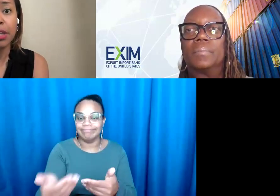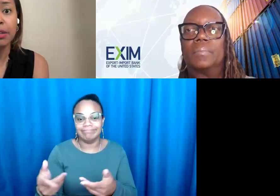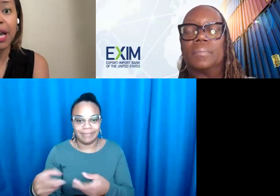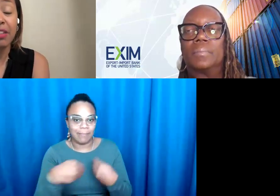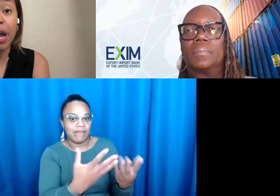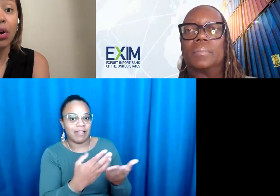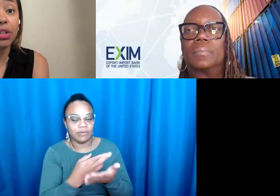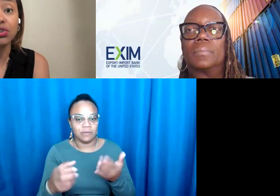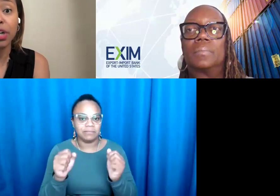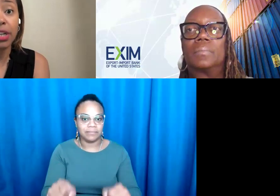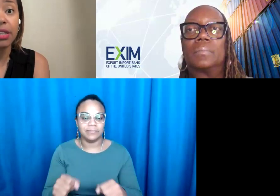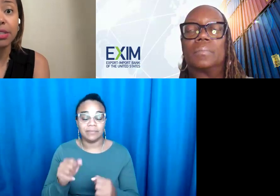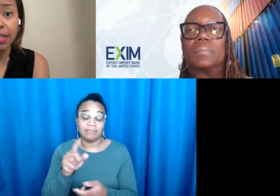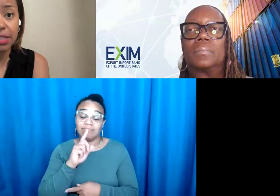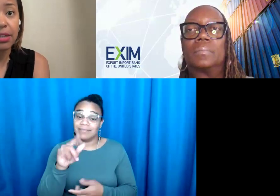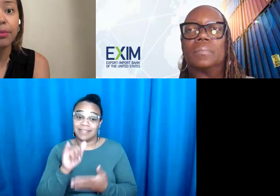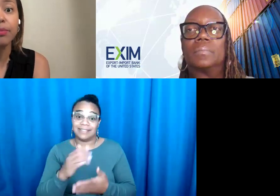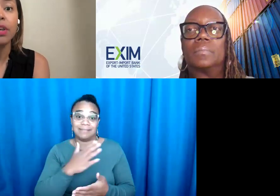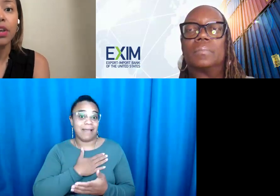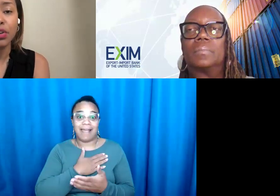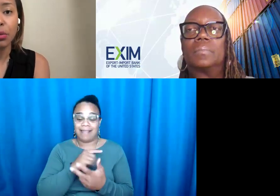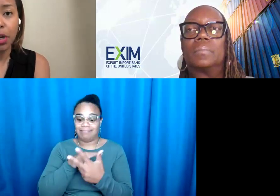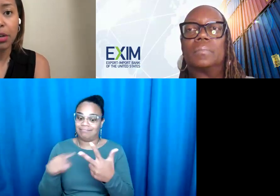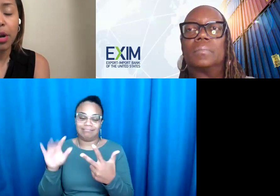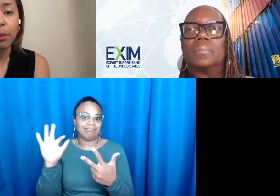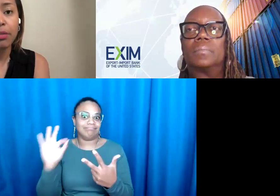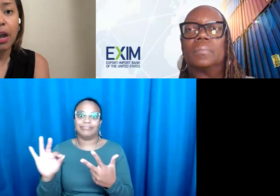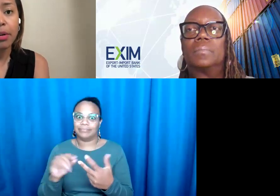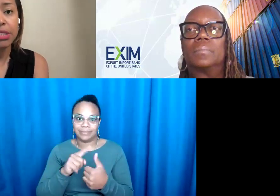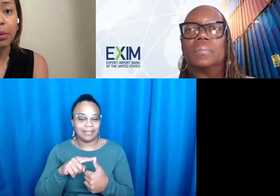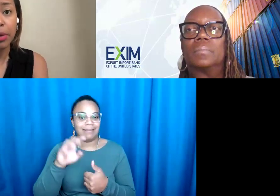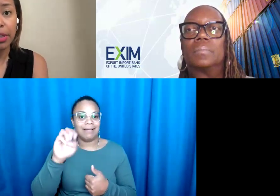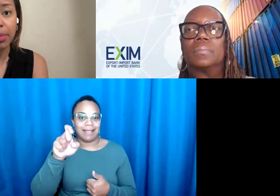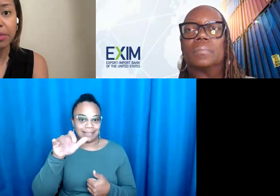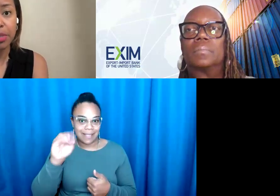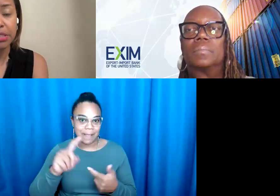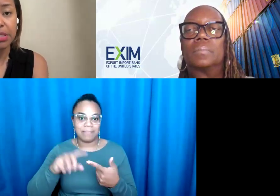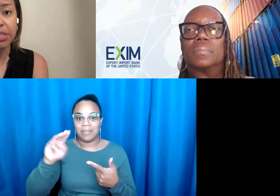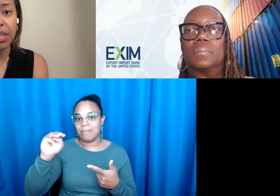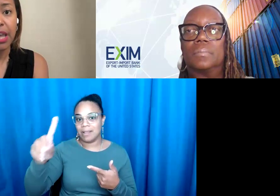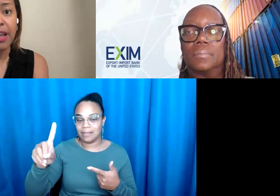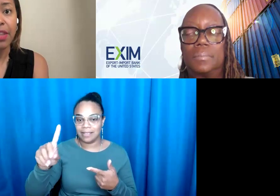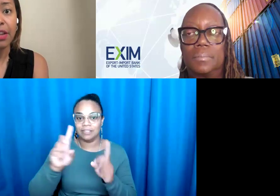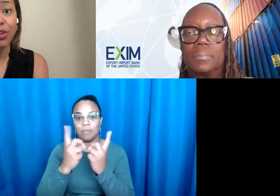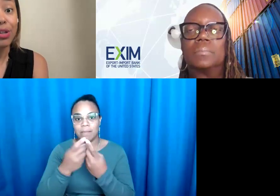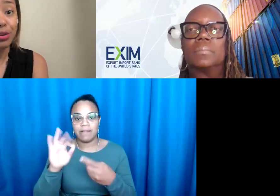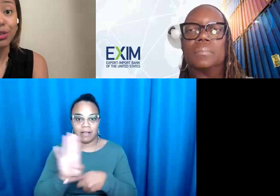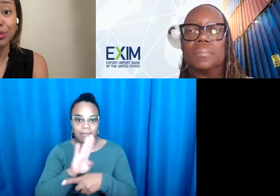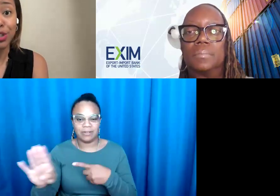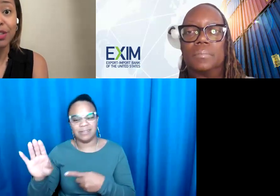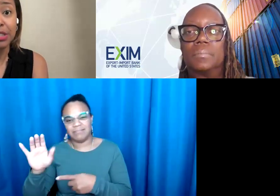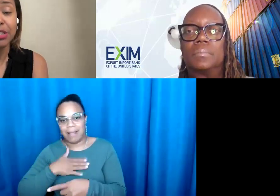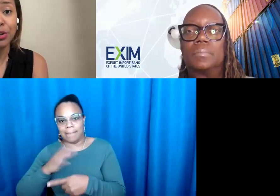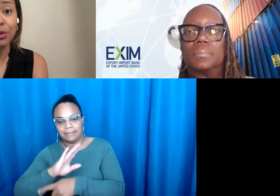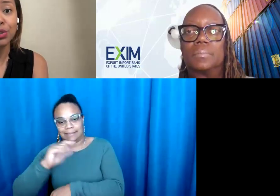So truly, that's been kind of my holy trinity is EXIM, Maryland Department of Commerce, because I'm a Maryland-based business, and then